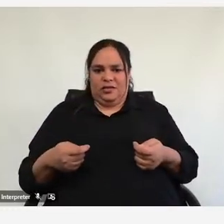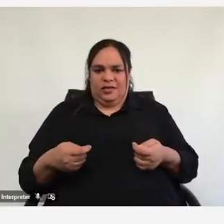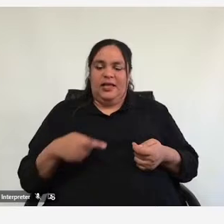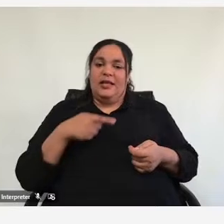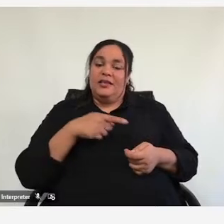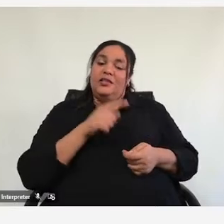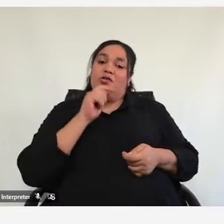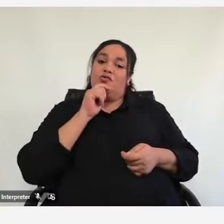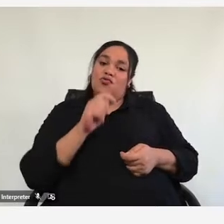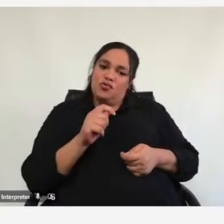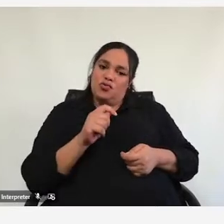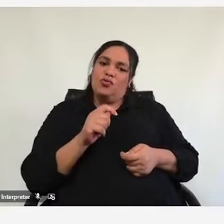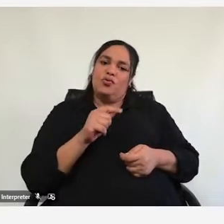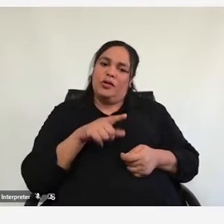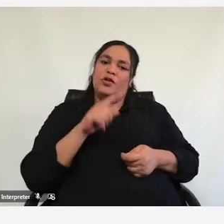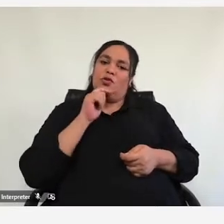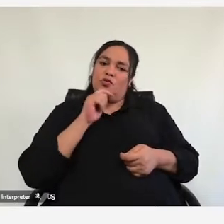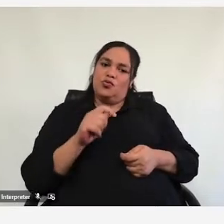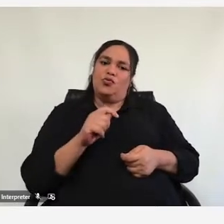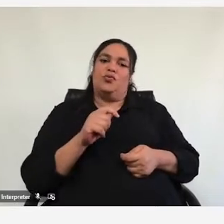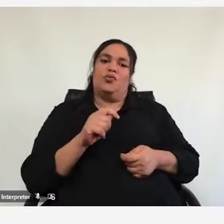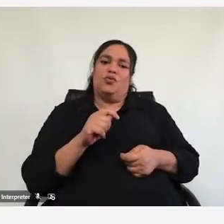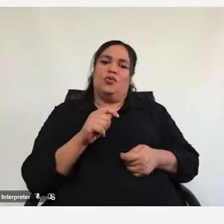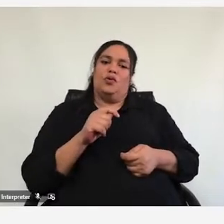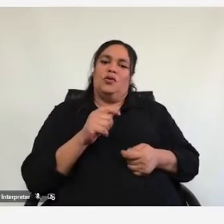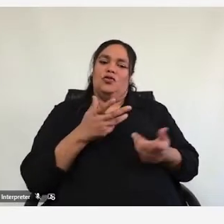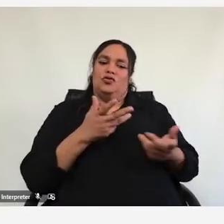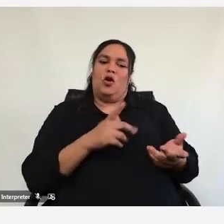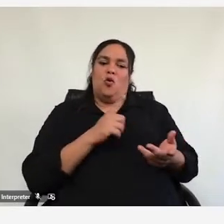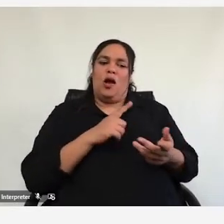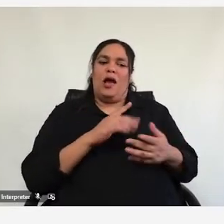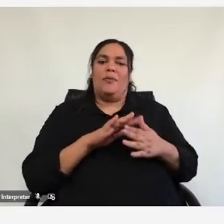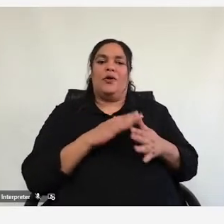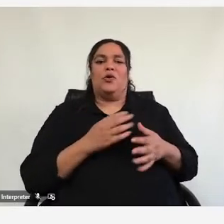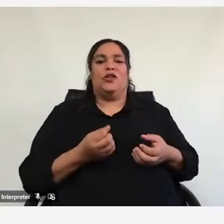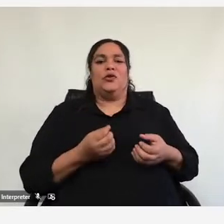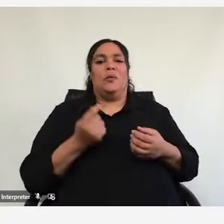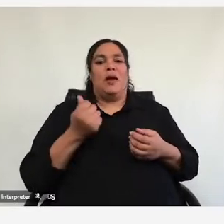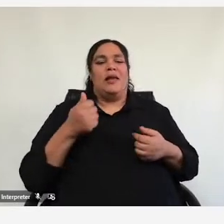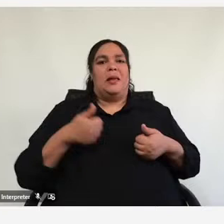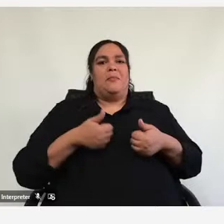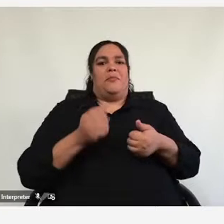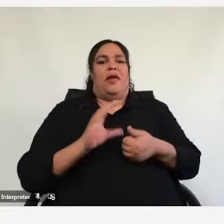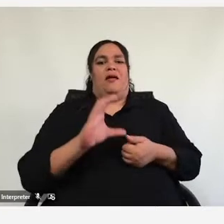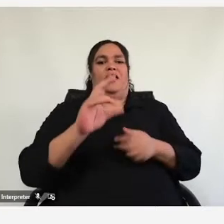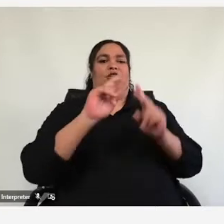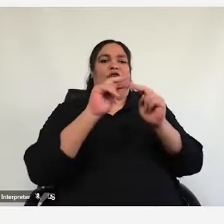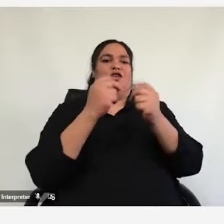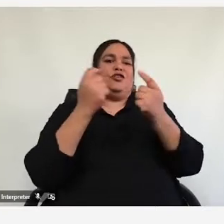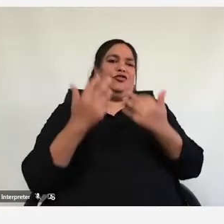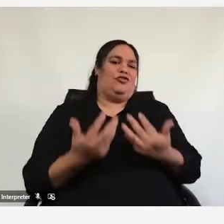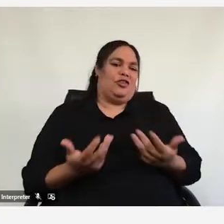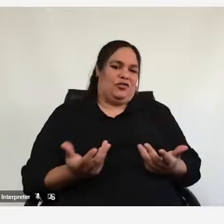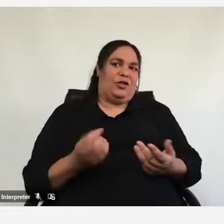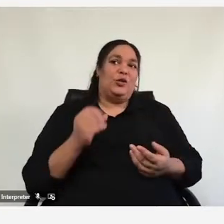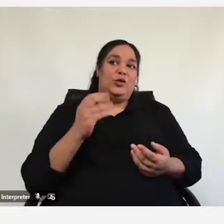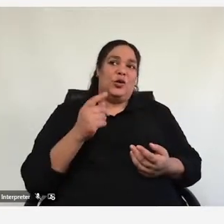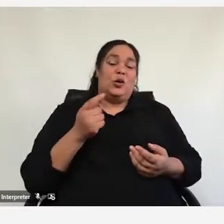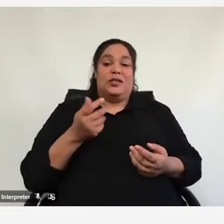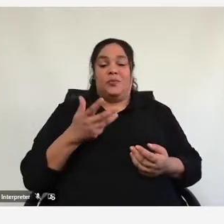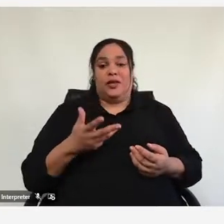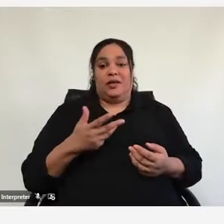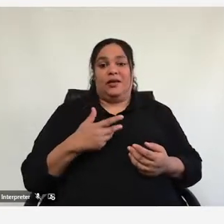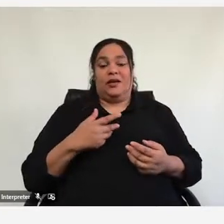is shown because we've given back a lot of money to National Treasury. So, Speaker, in